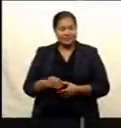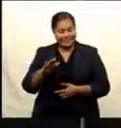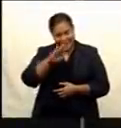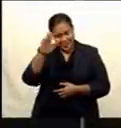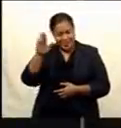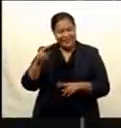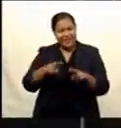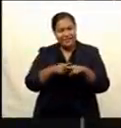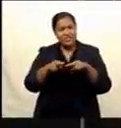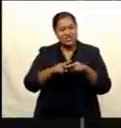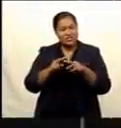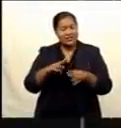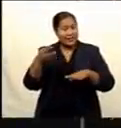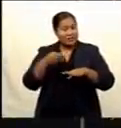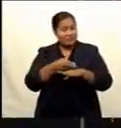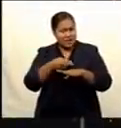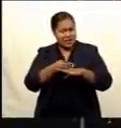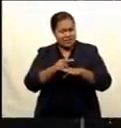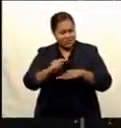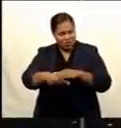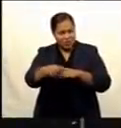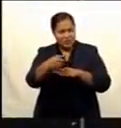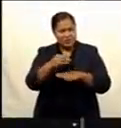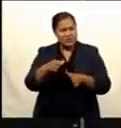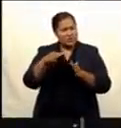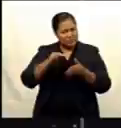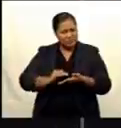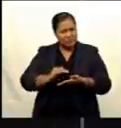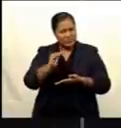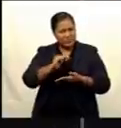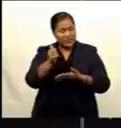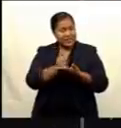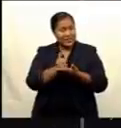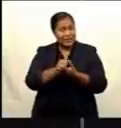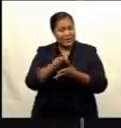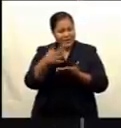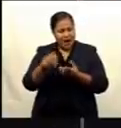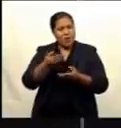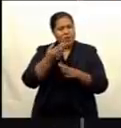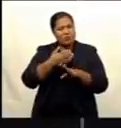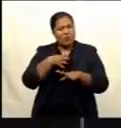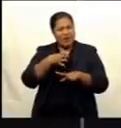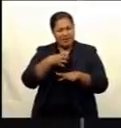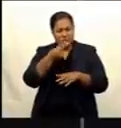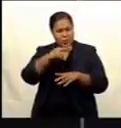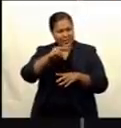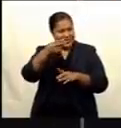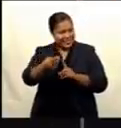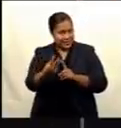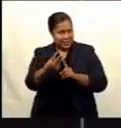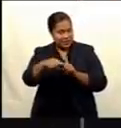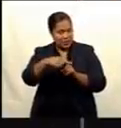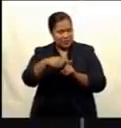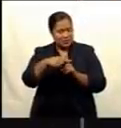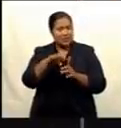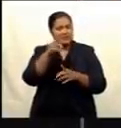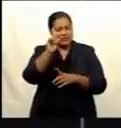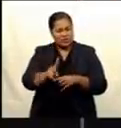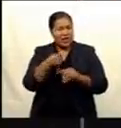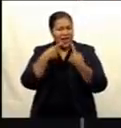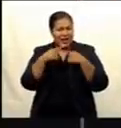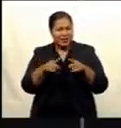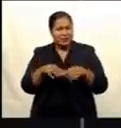Bulunaka, Fiji. The Navy cluster continues to grow with 23 new infections out of the 26 cases announced today. The two other